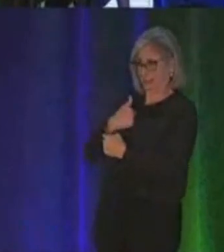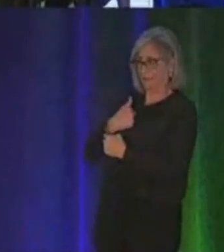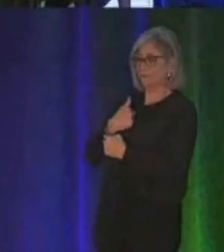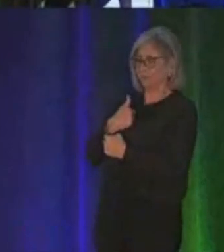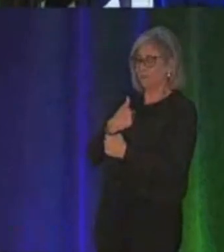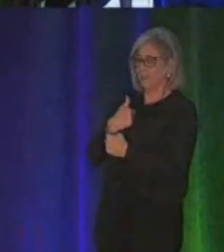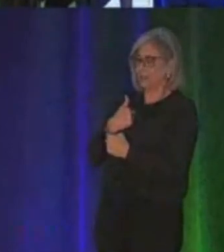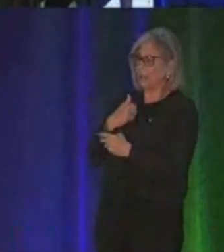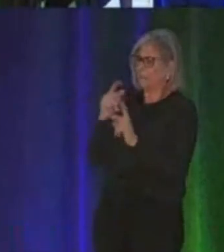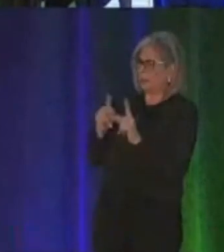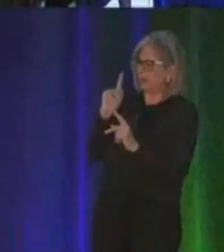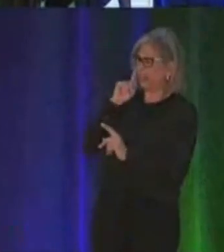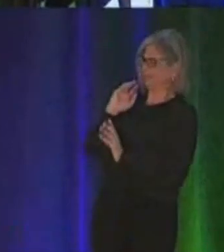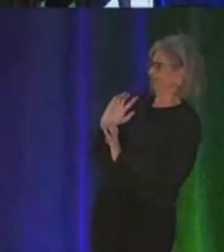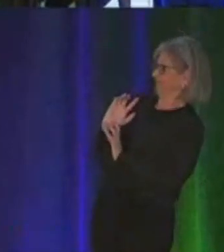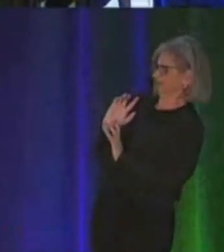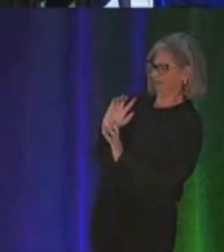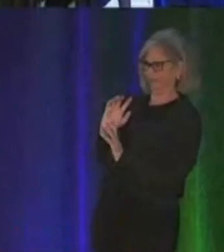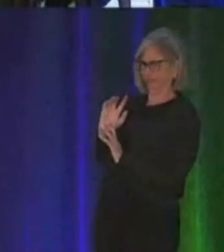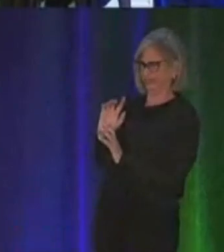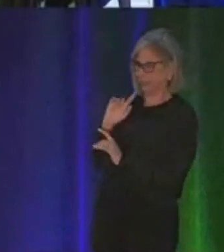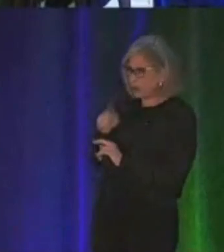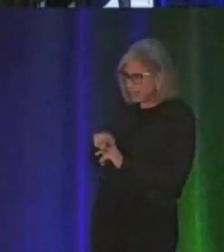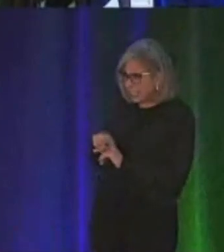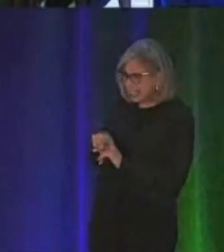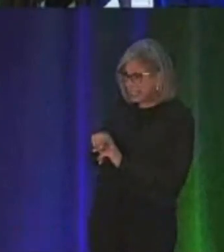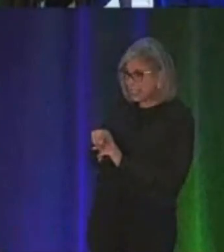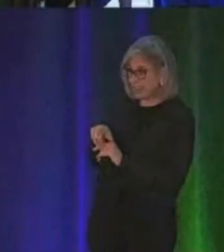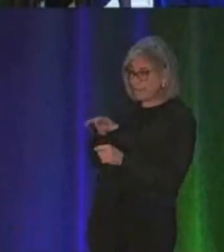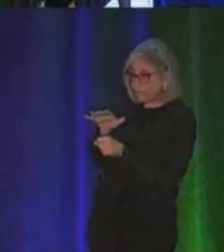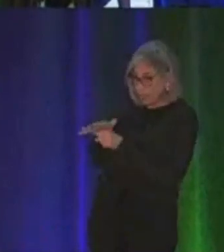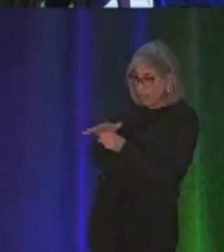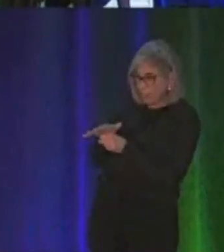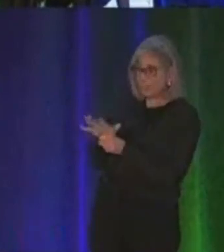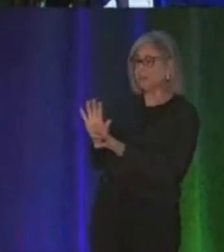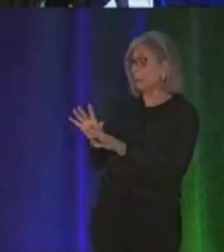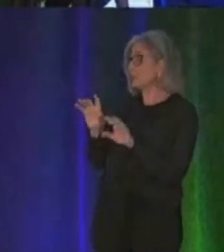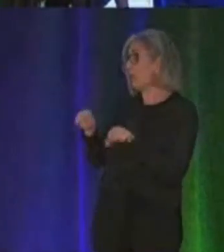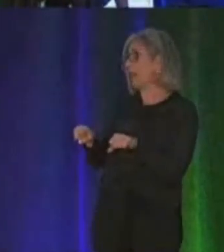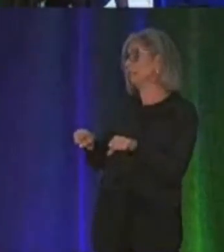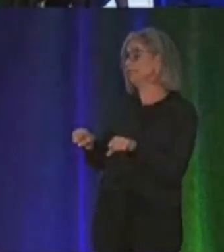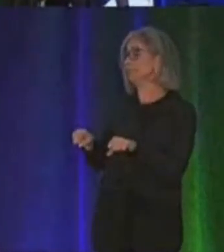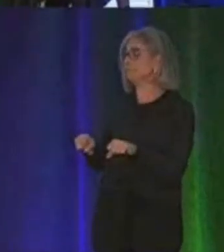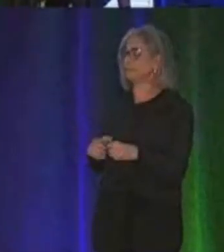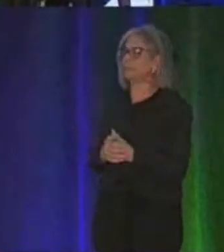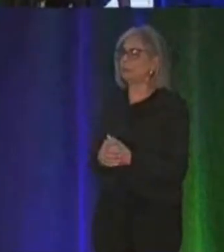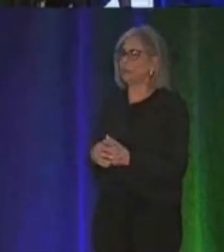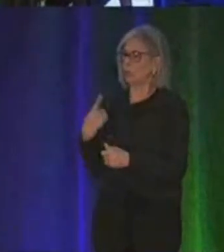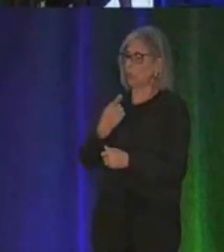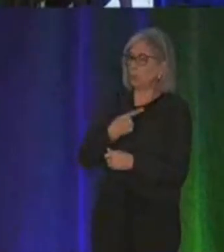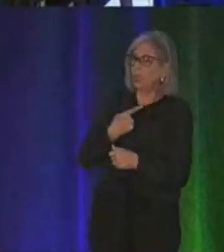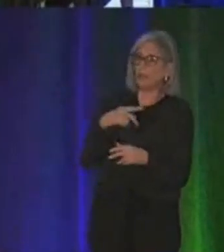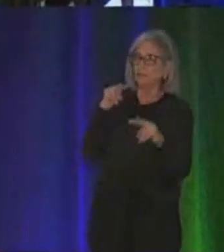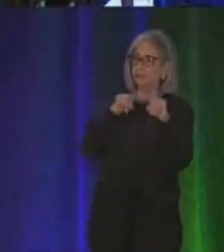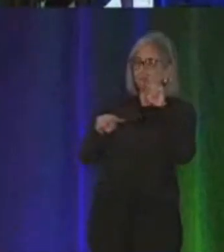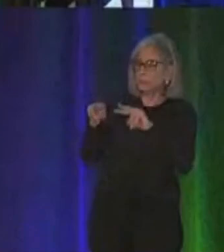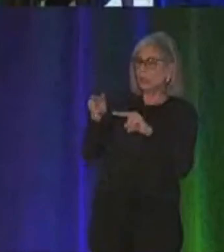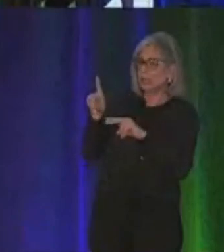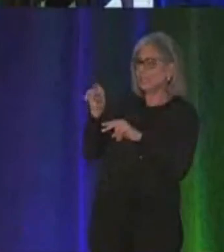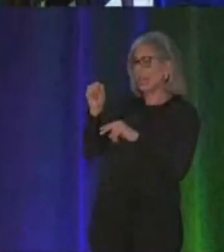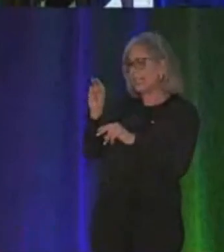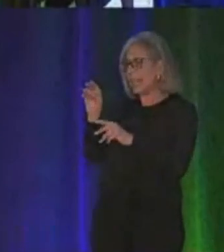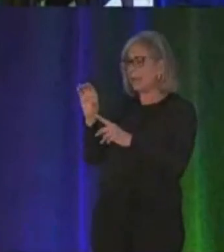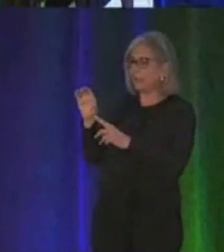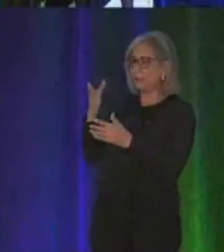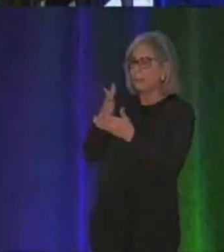But people kind of see them as maybe they're kind of like toys. But you can do a lot with them. So we take the dynamic parts and we deploy